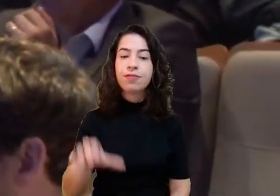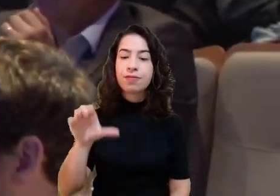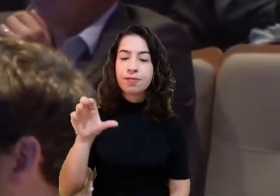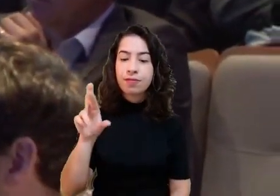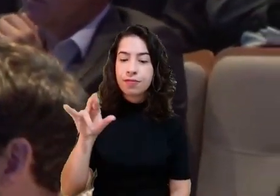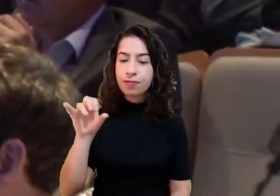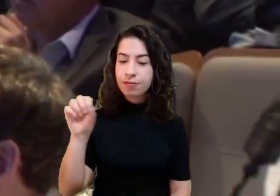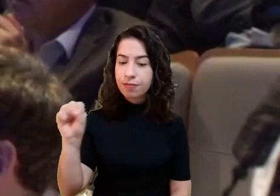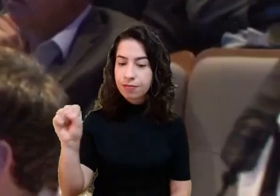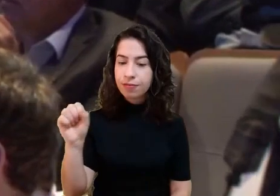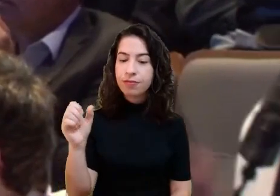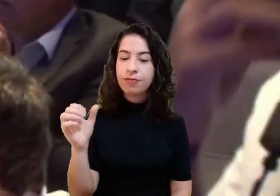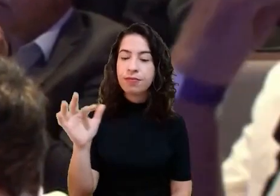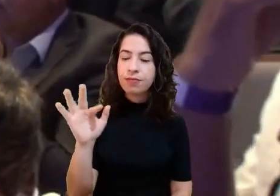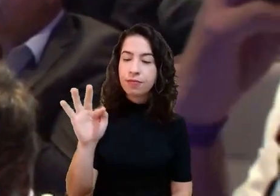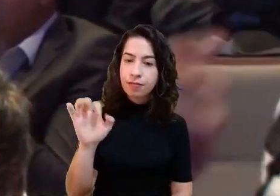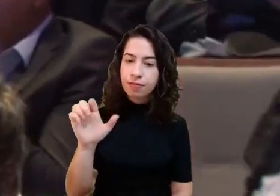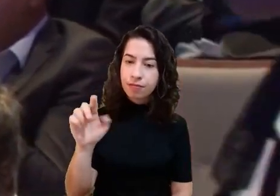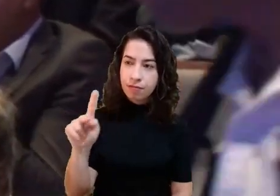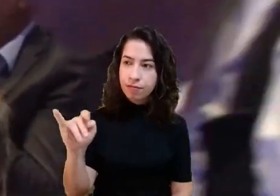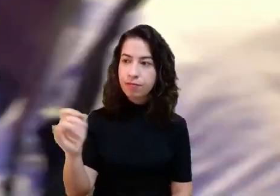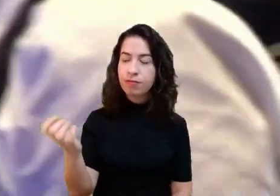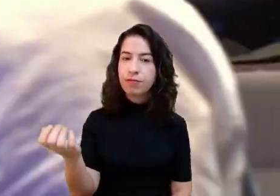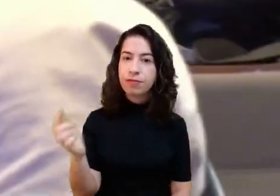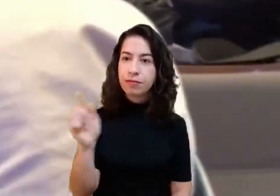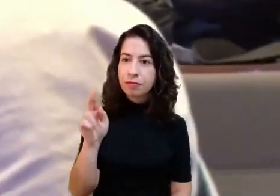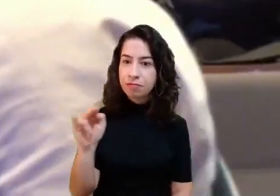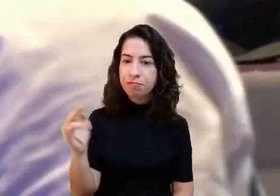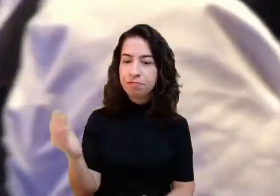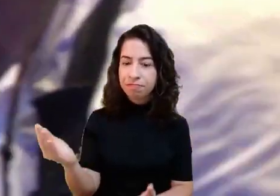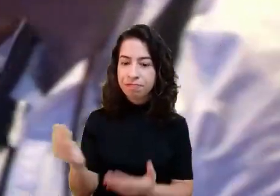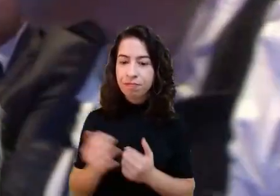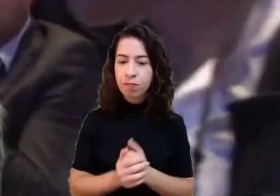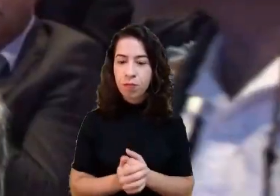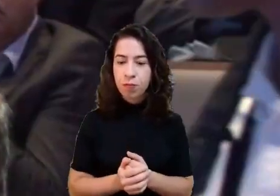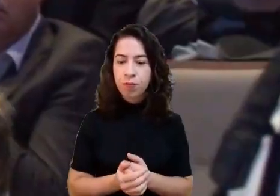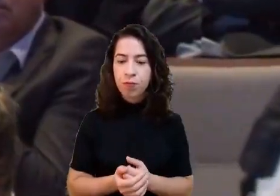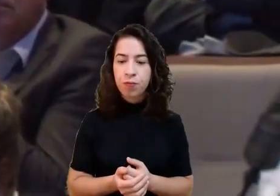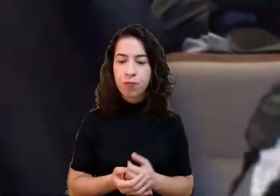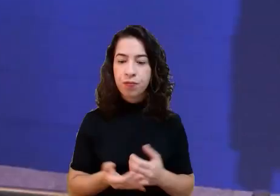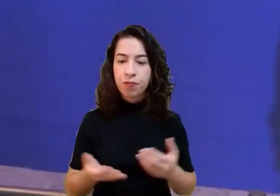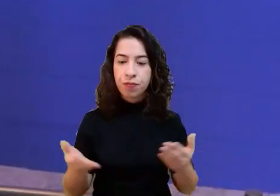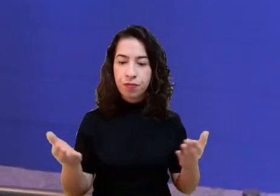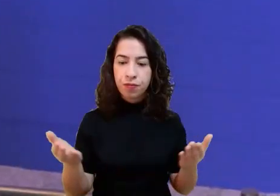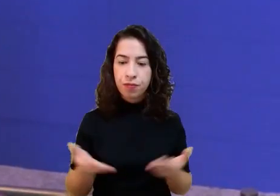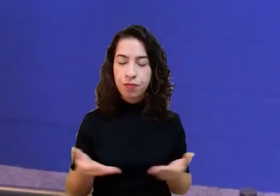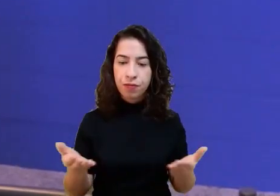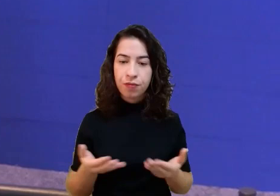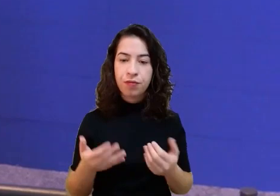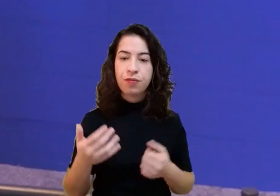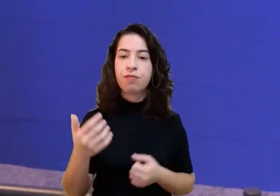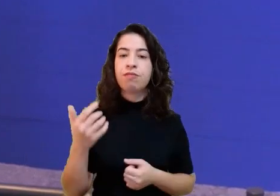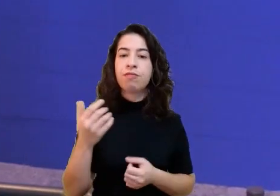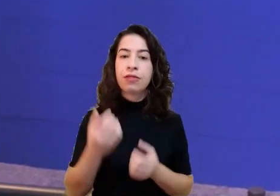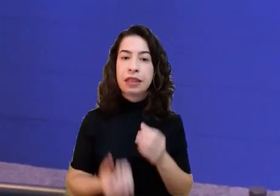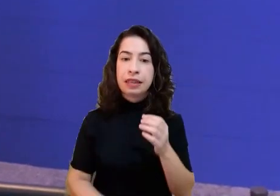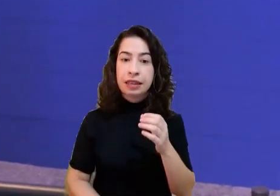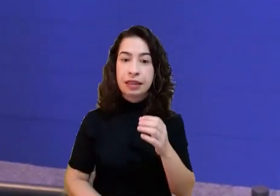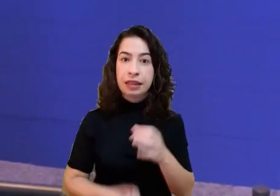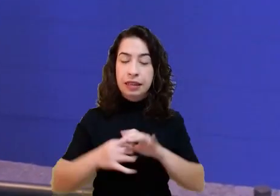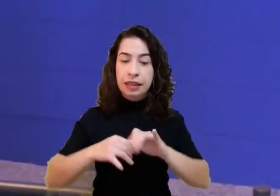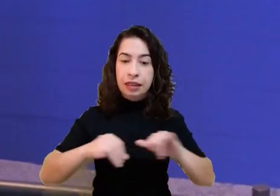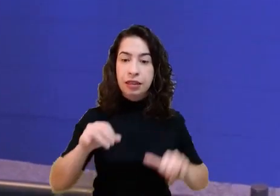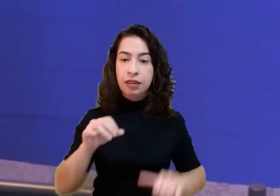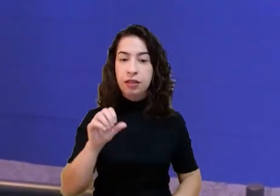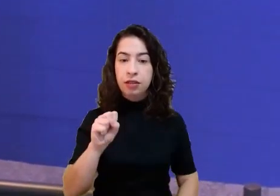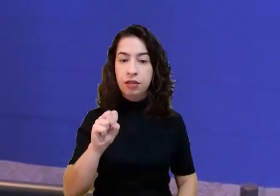Cris, Felipe, Gui. And now, to launch our Suzano venture, I'd like to invite